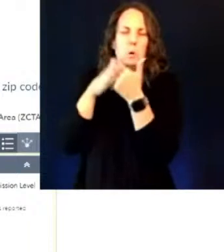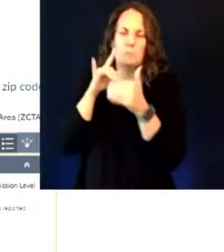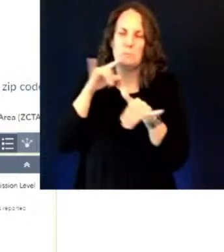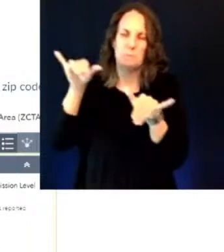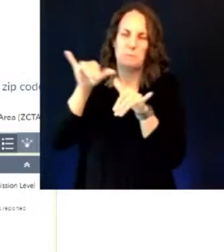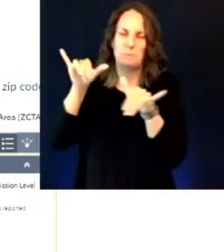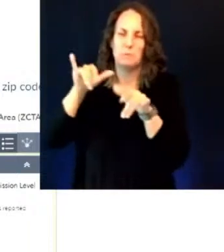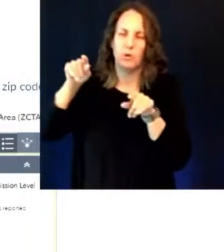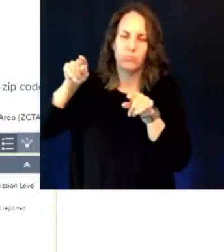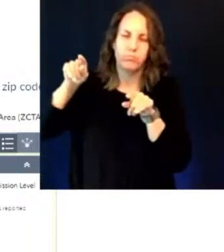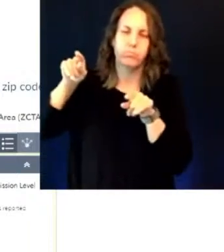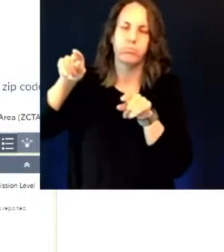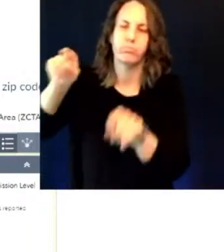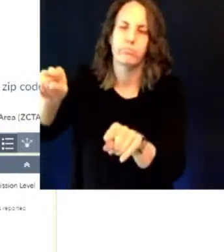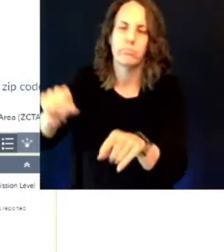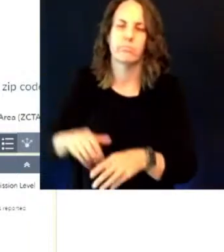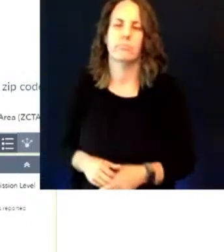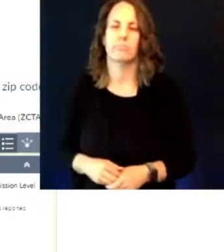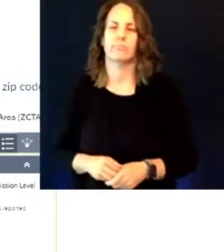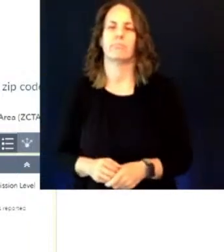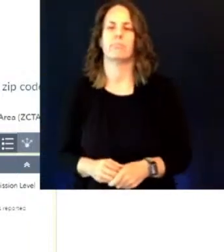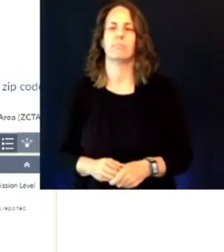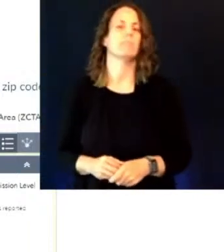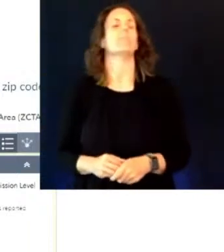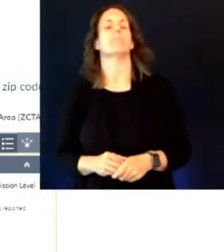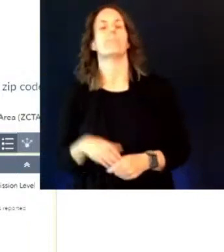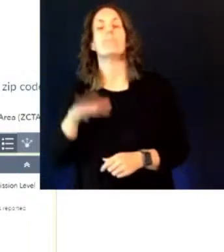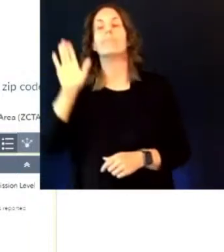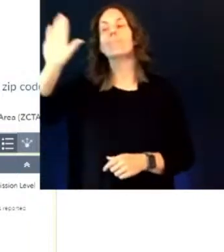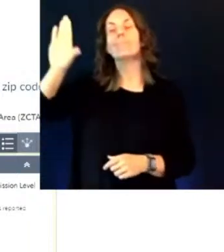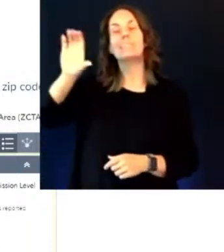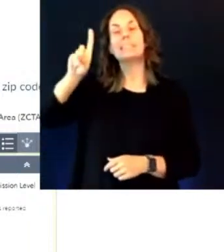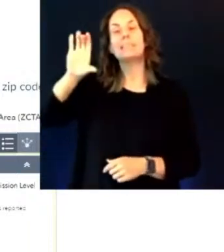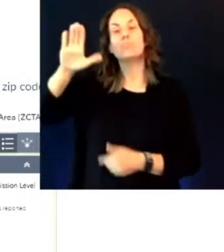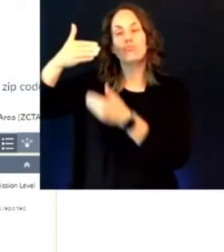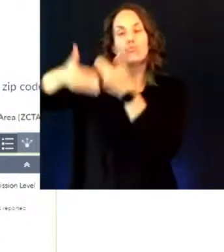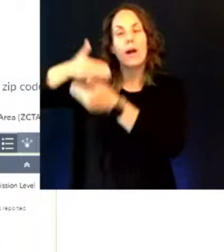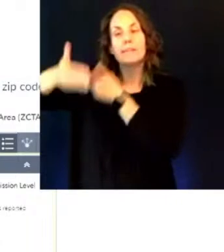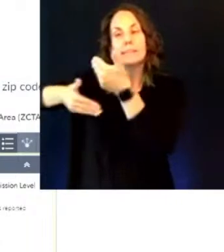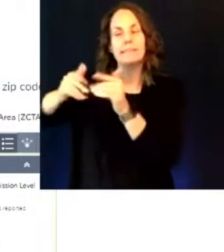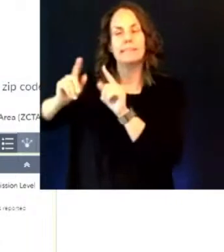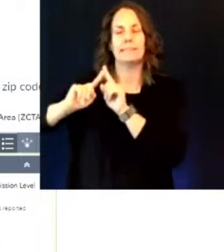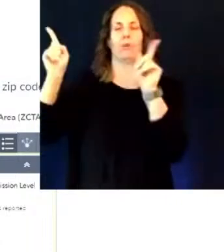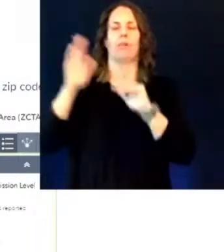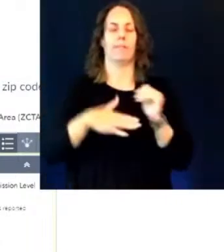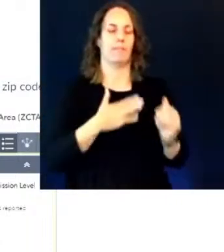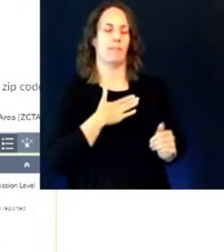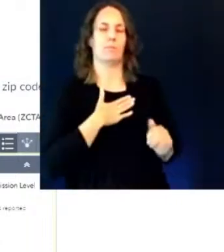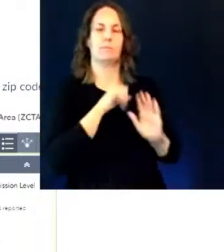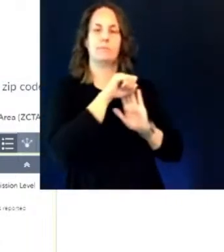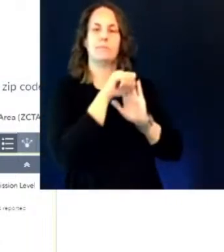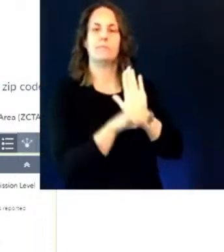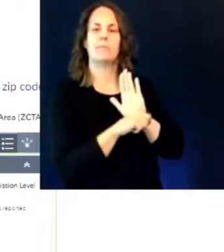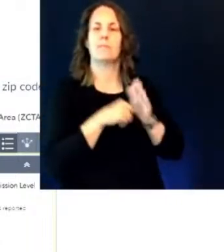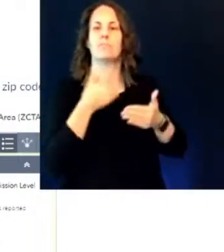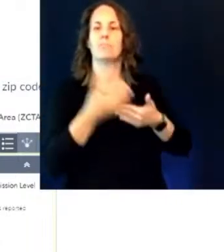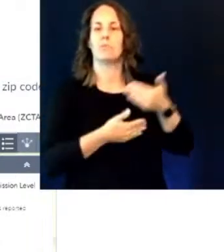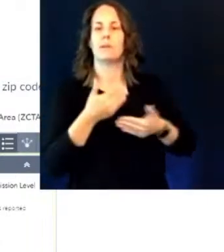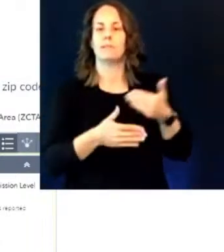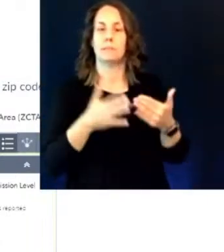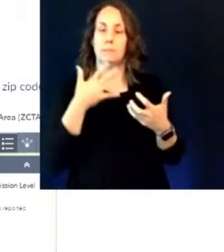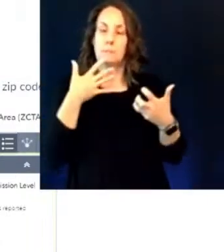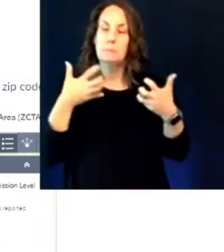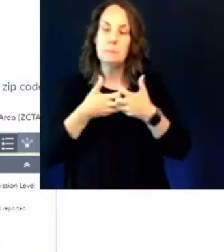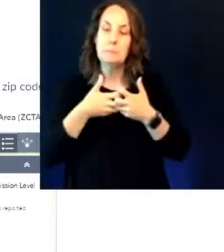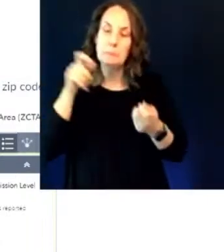for updating. So if you see some differences, those are the main sort of underlying pieces that are driving that. But one of the really